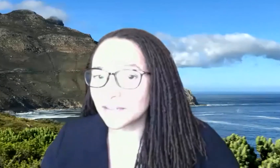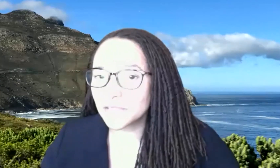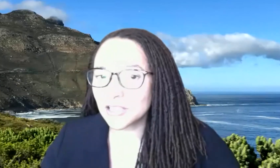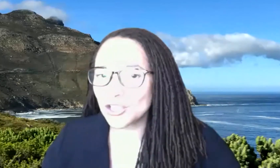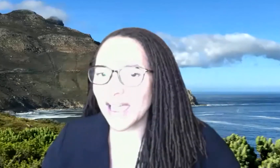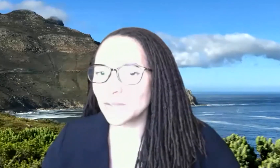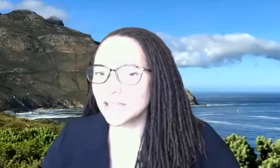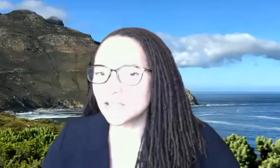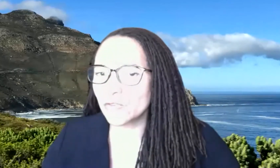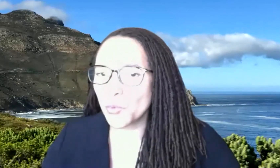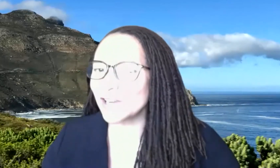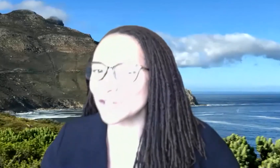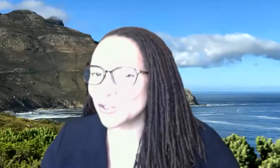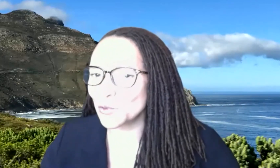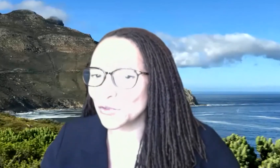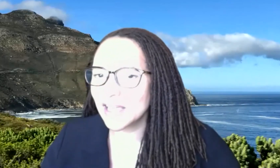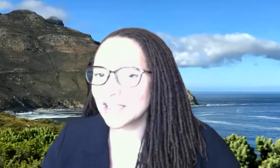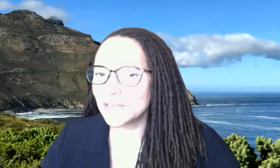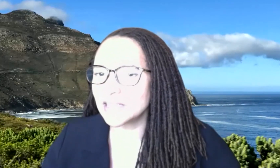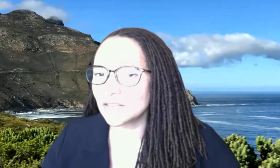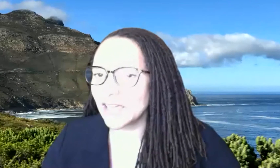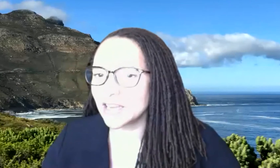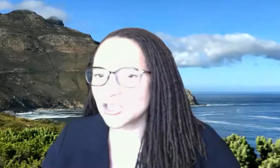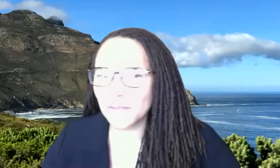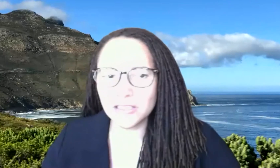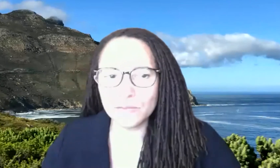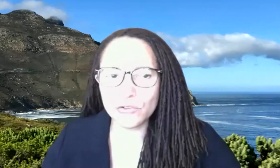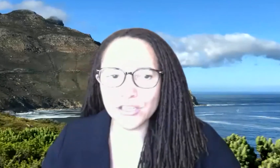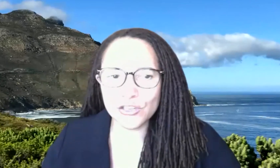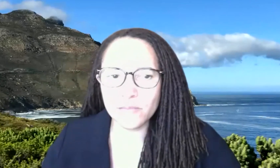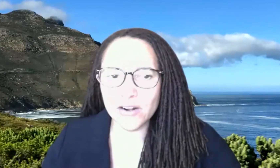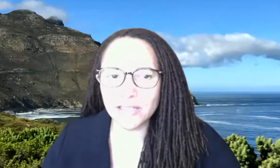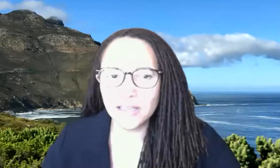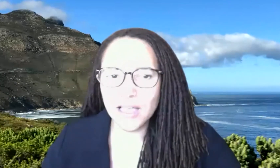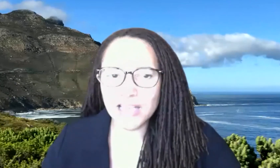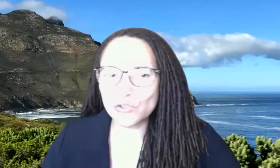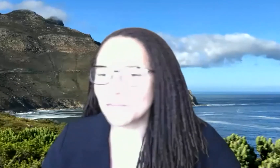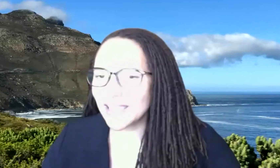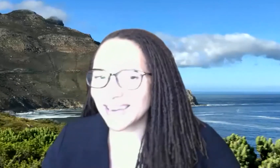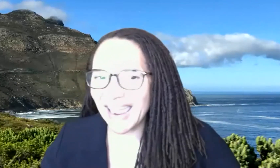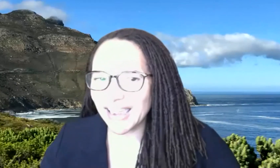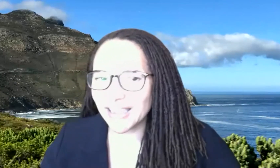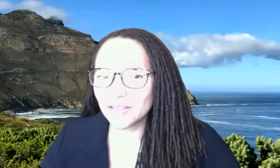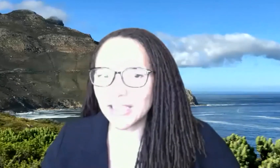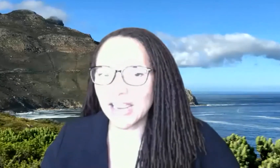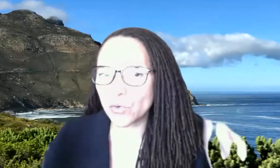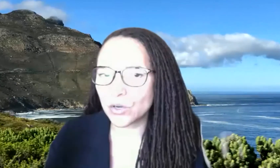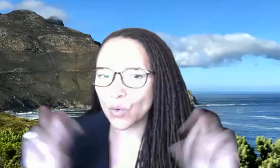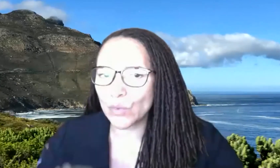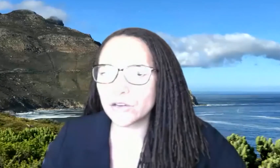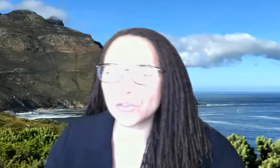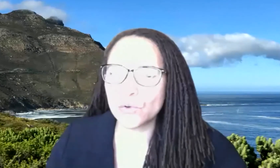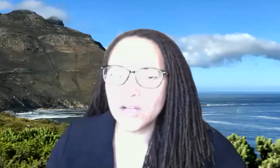quality, such that applicants from weaker schools can be disadvantaged despite their motivation or merit. A student making an A in a quote